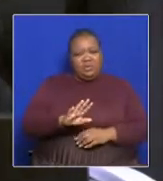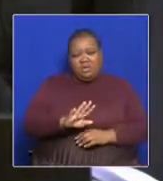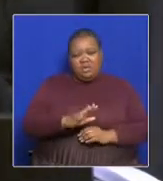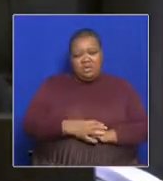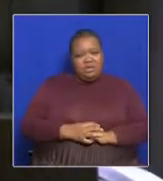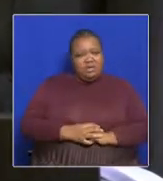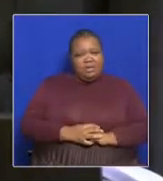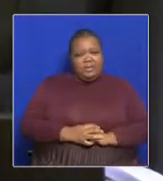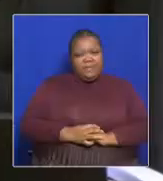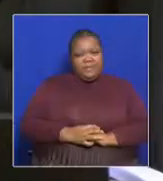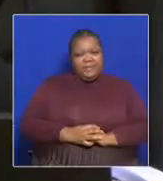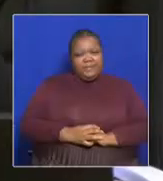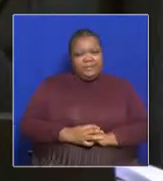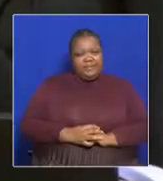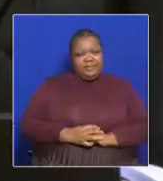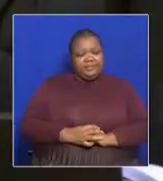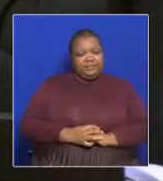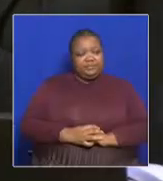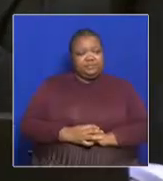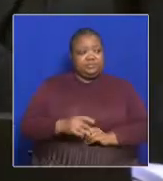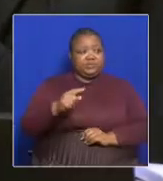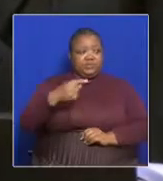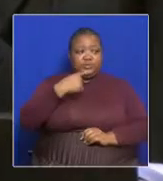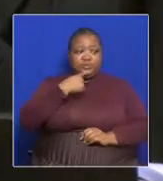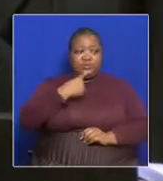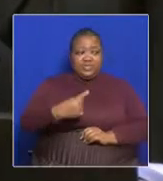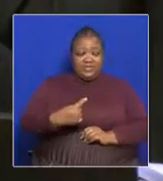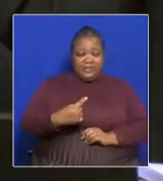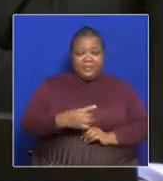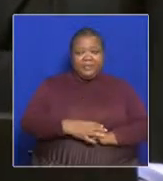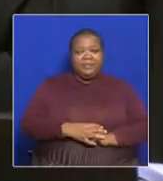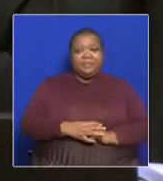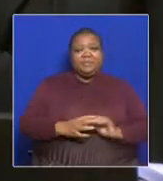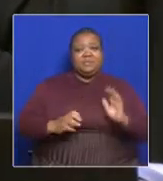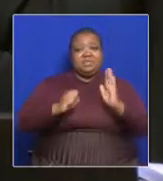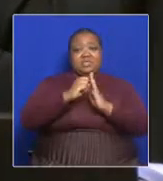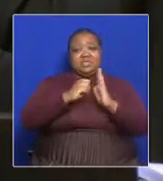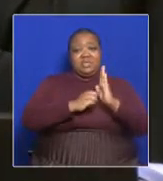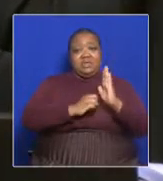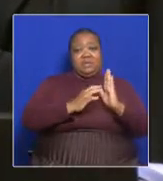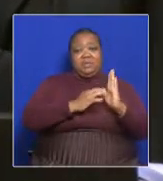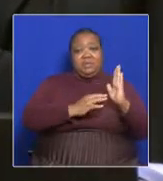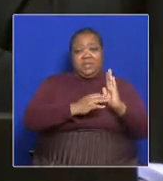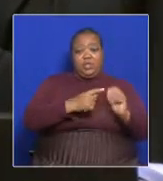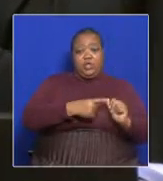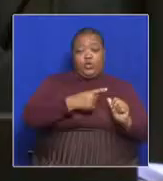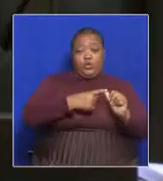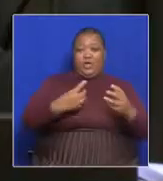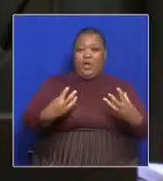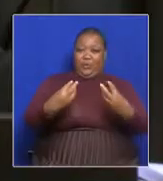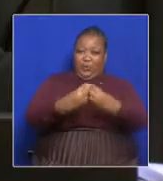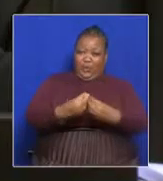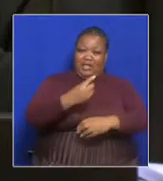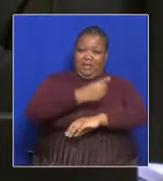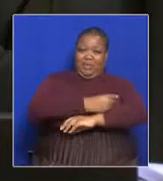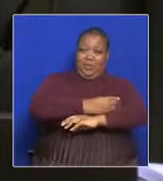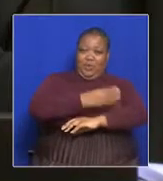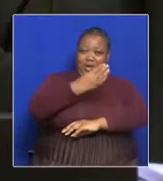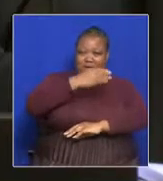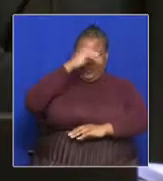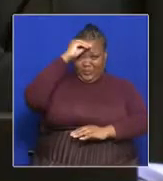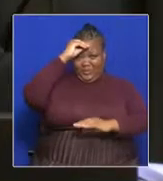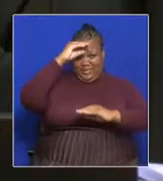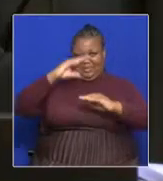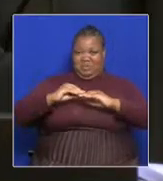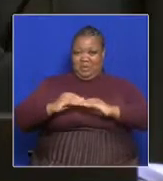You state in your statement you counted with the border police members. That's what